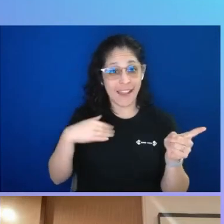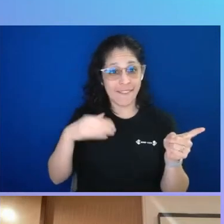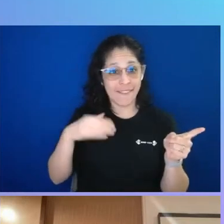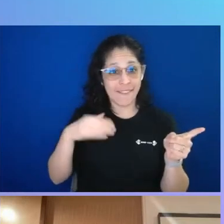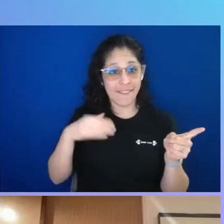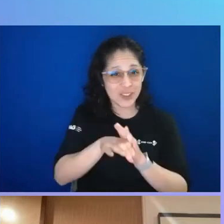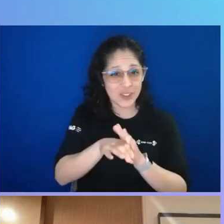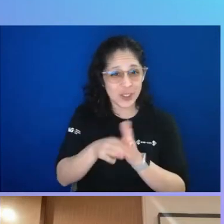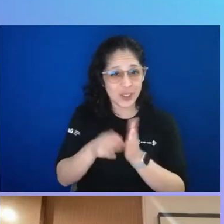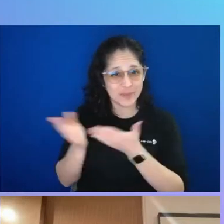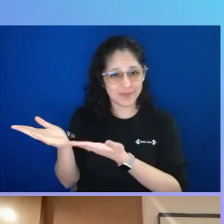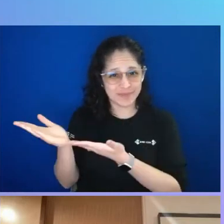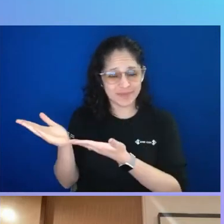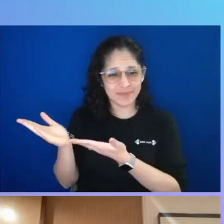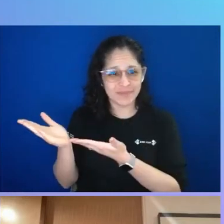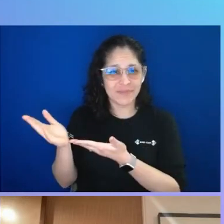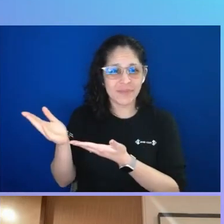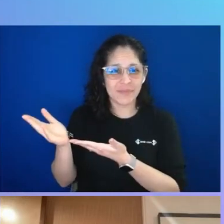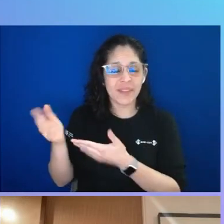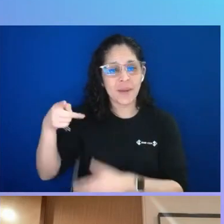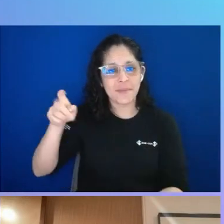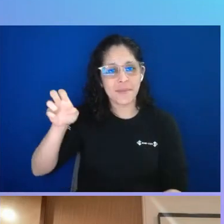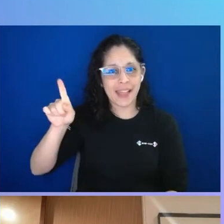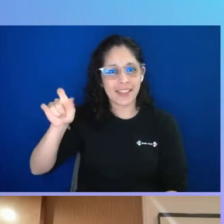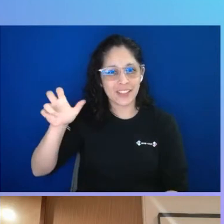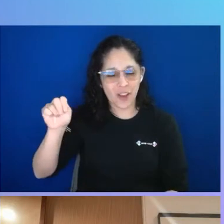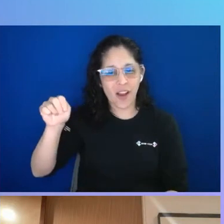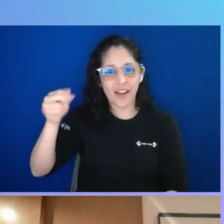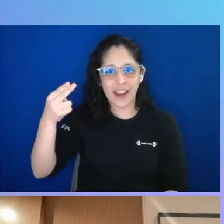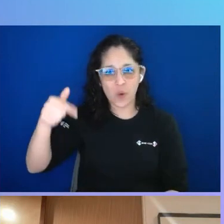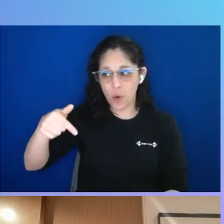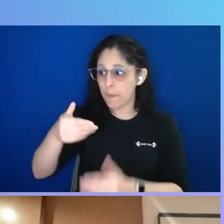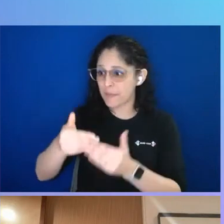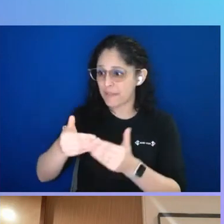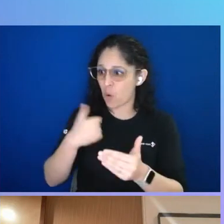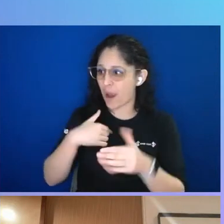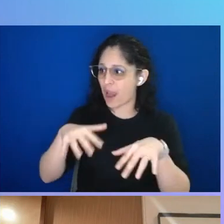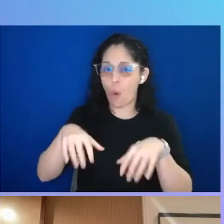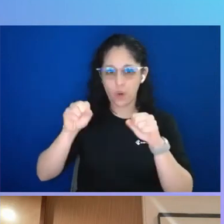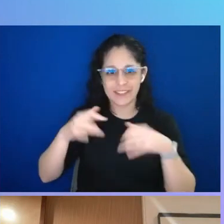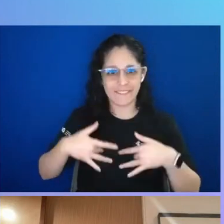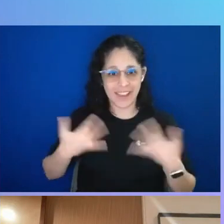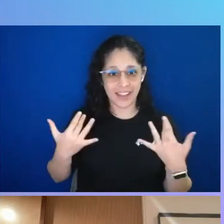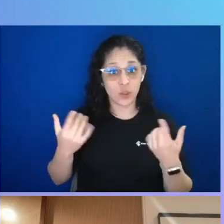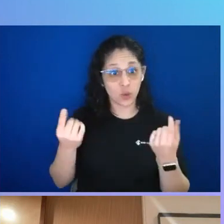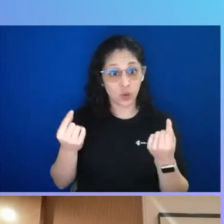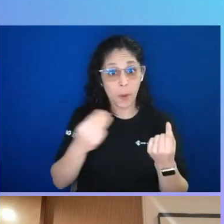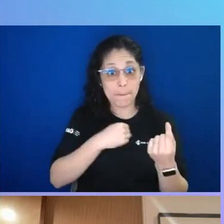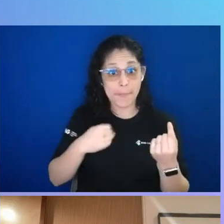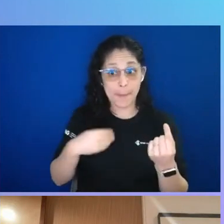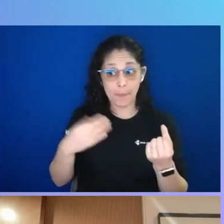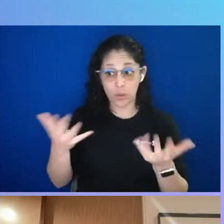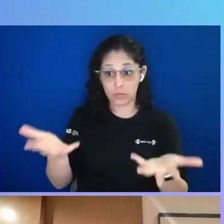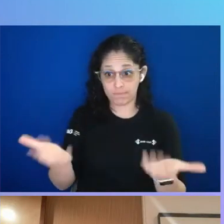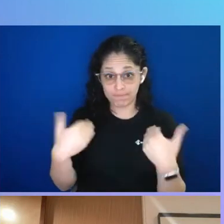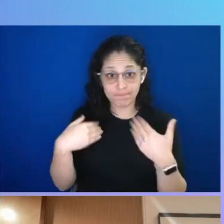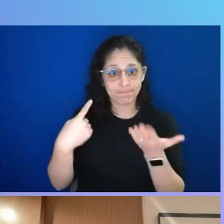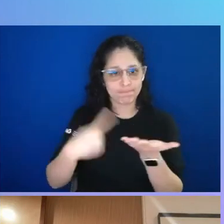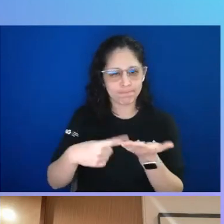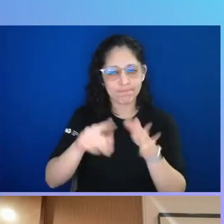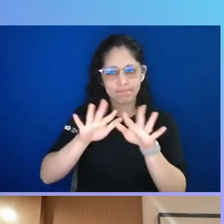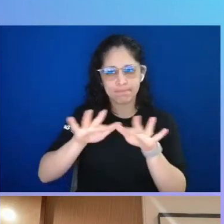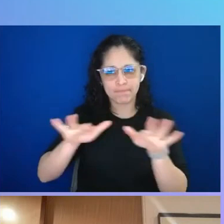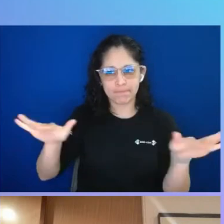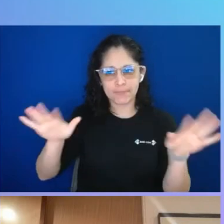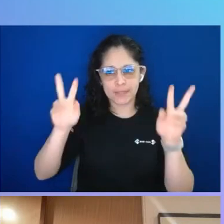headquarters before I hosted a member empathy panel where we bring in Peloton members to discuss a variety of topics in front